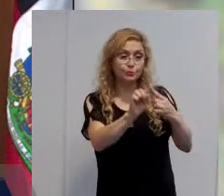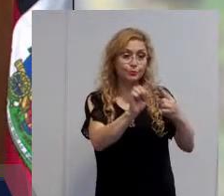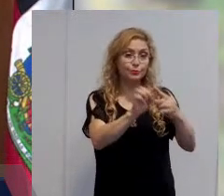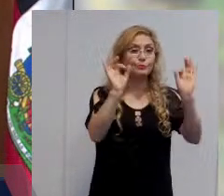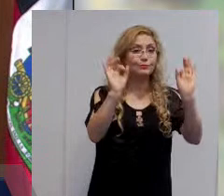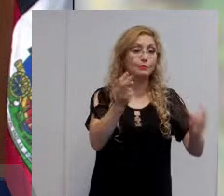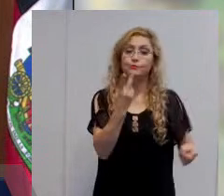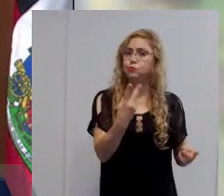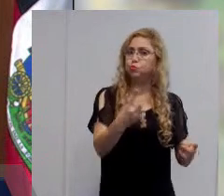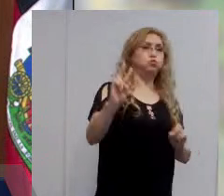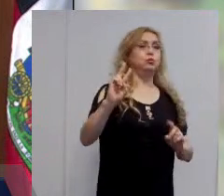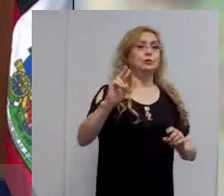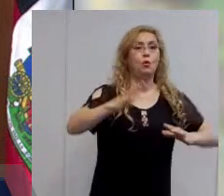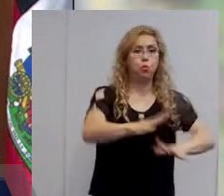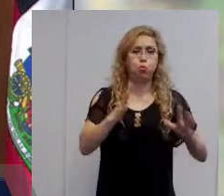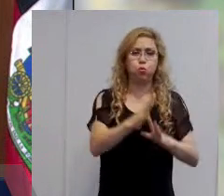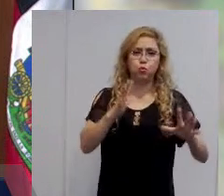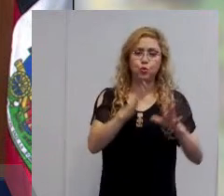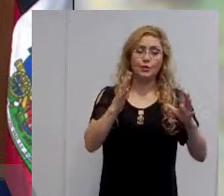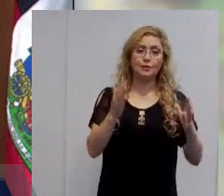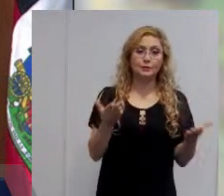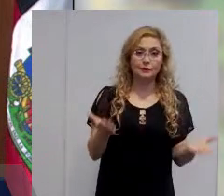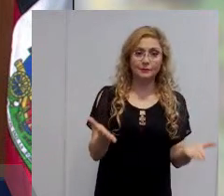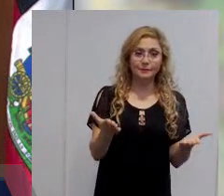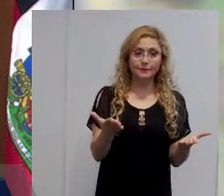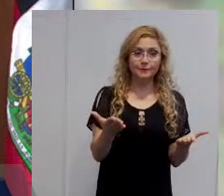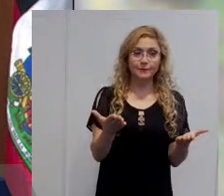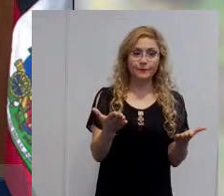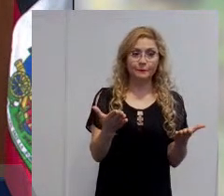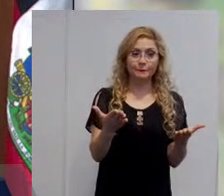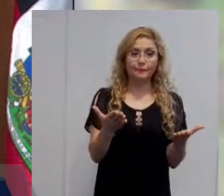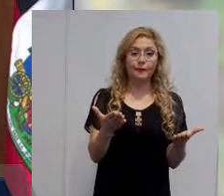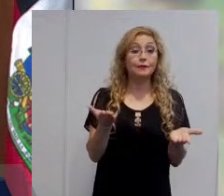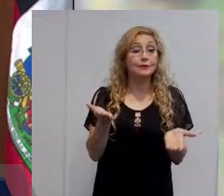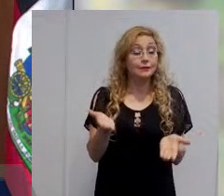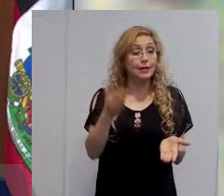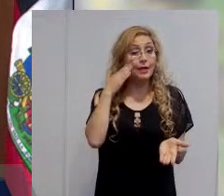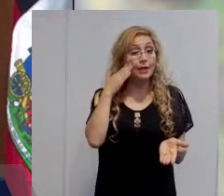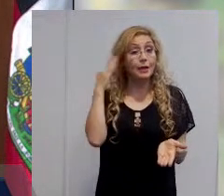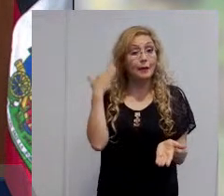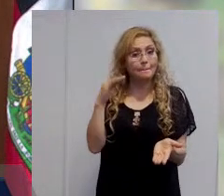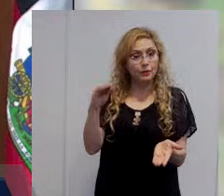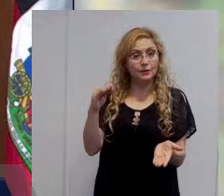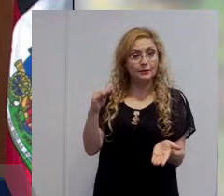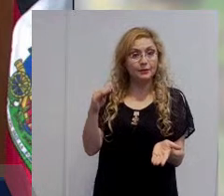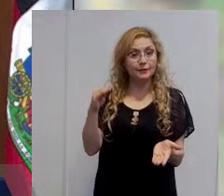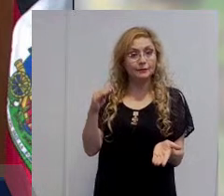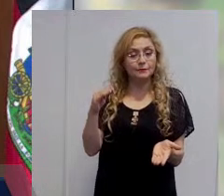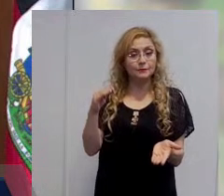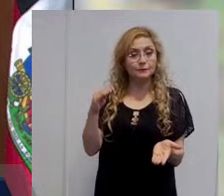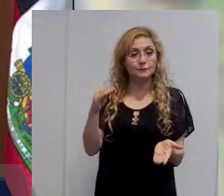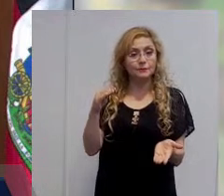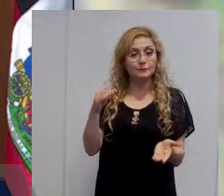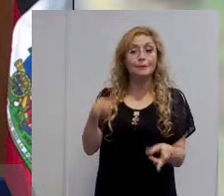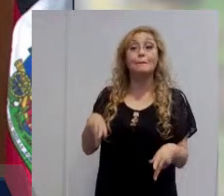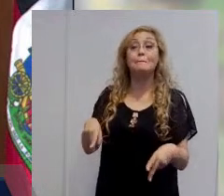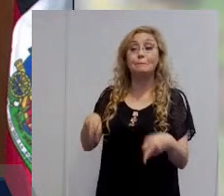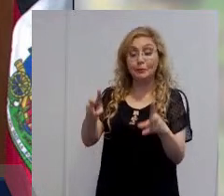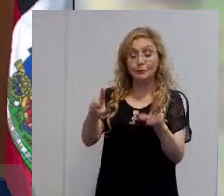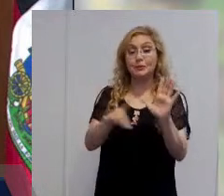for these institutions so they can meet specific targets, because it's always important to